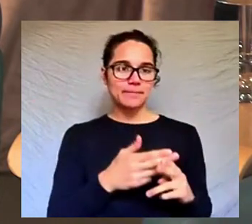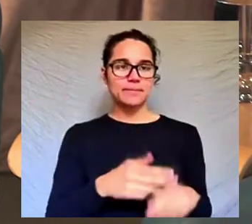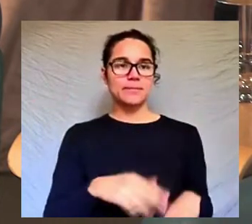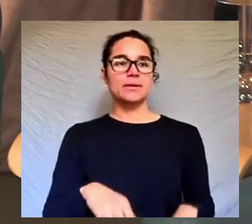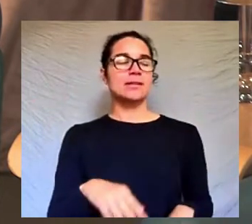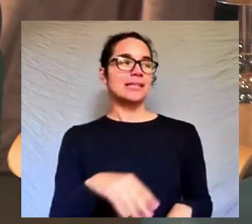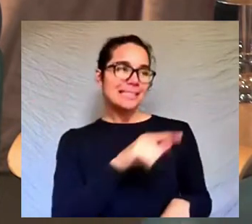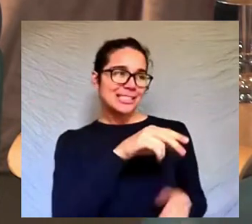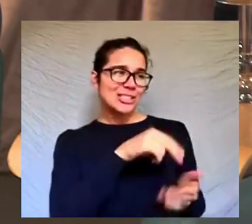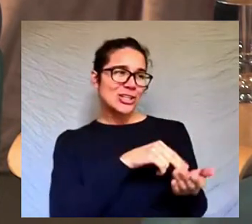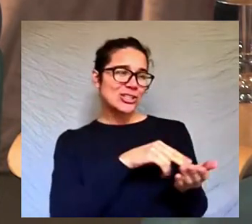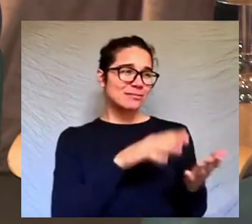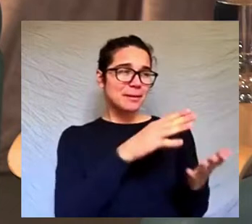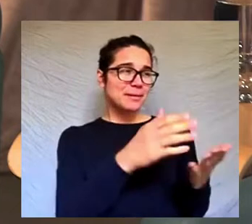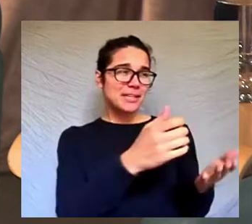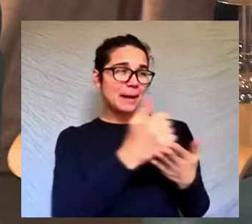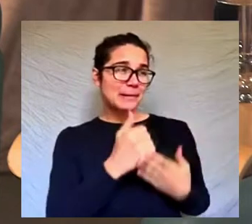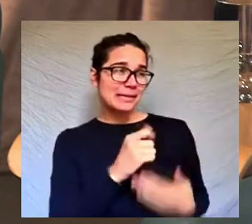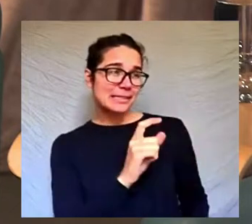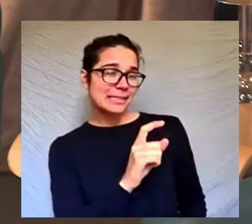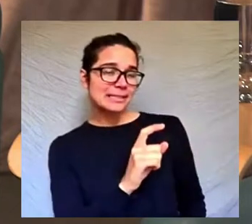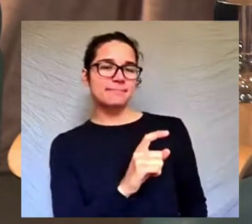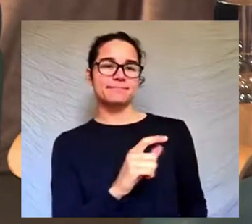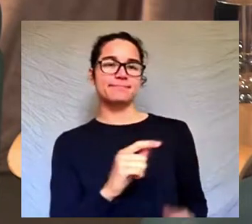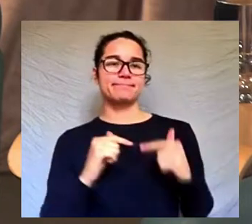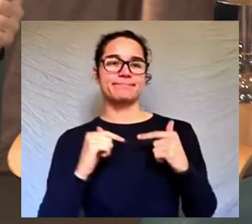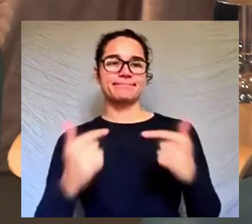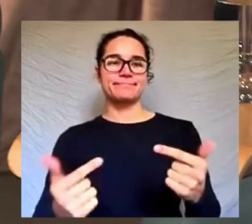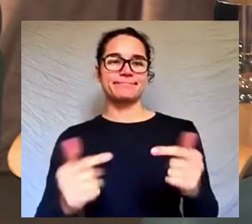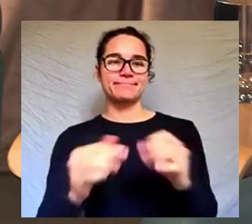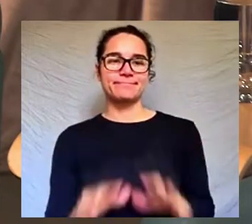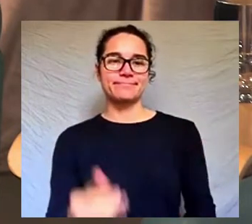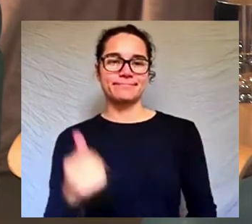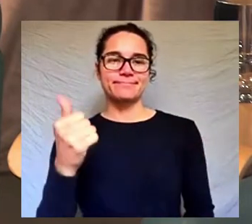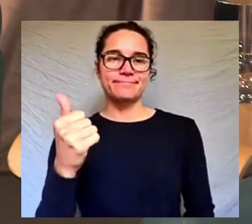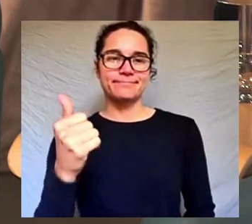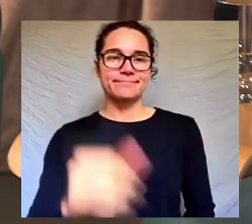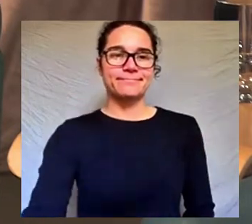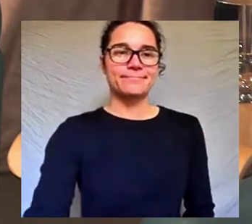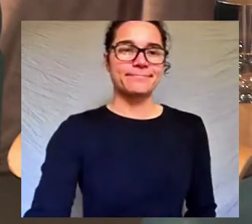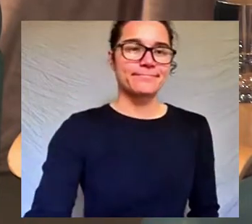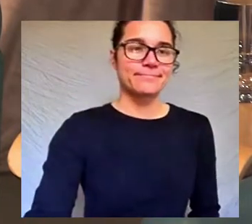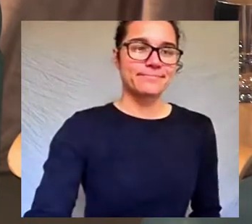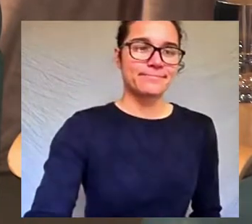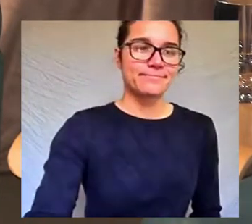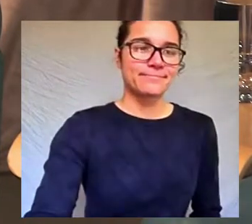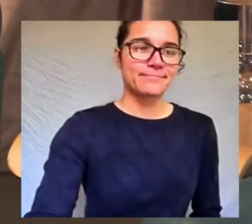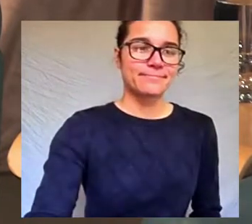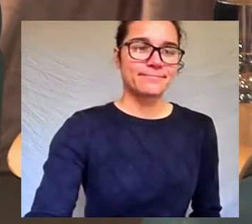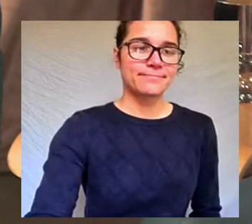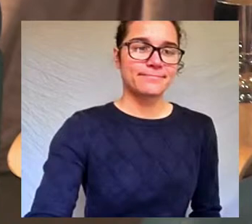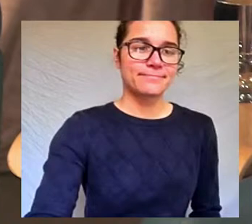me. Those examples were critical to us. And I do